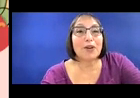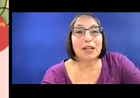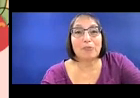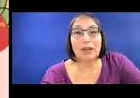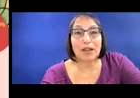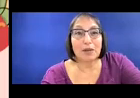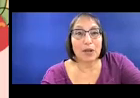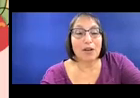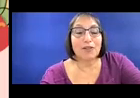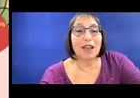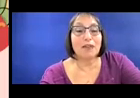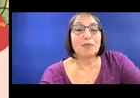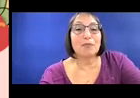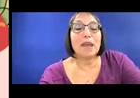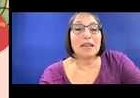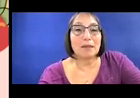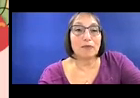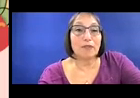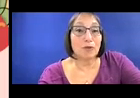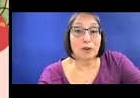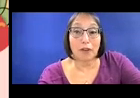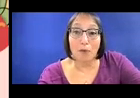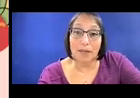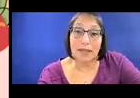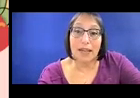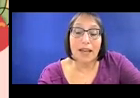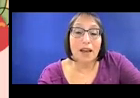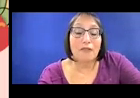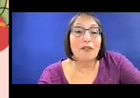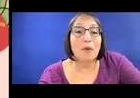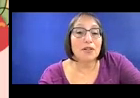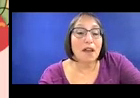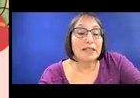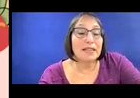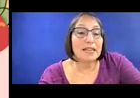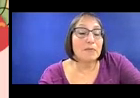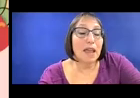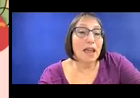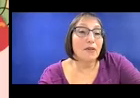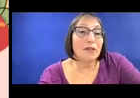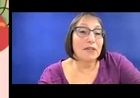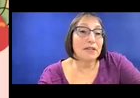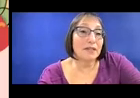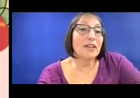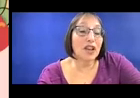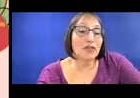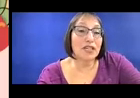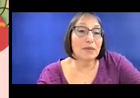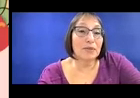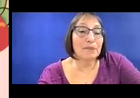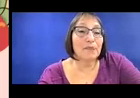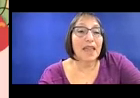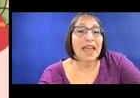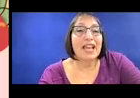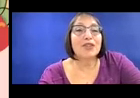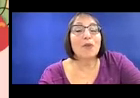here at Kapilani Community College to have some amazing professional development from our design team and our distance education teams.